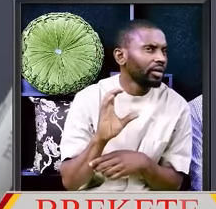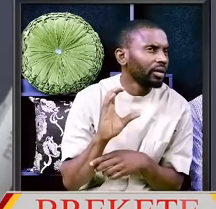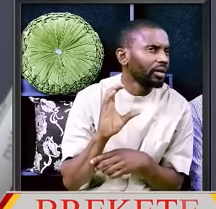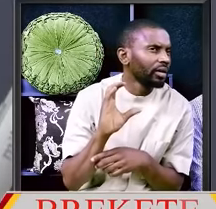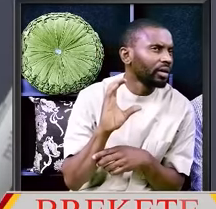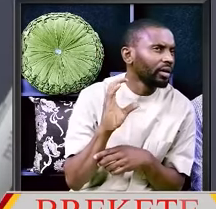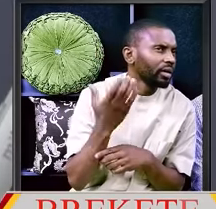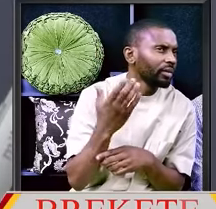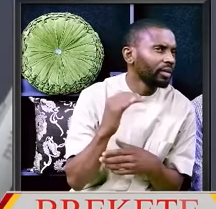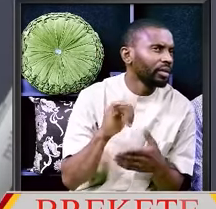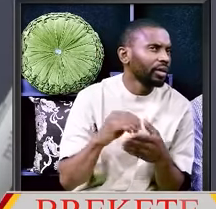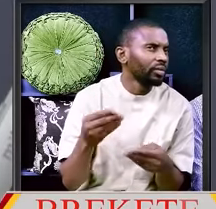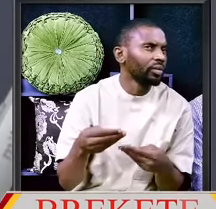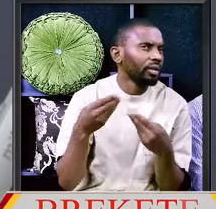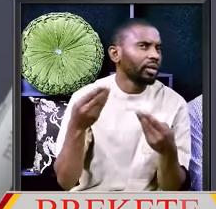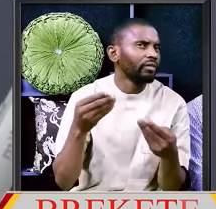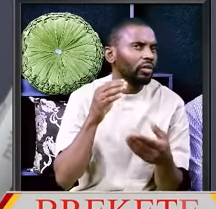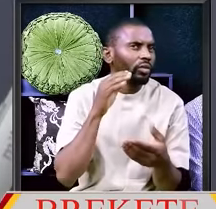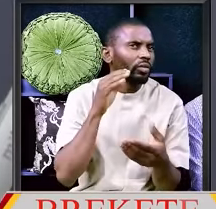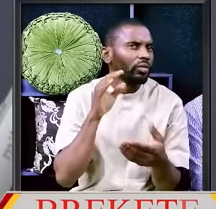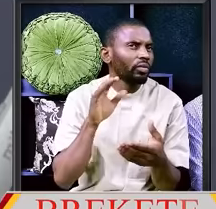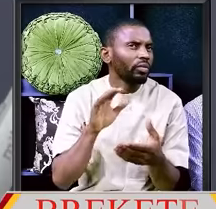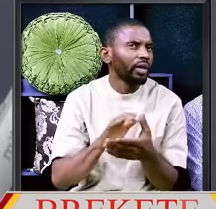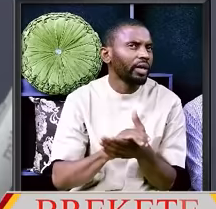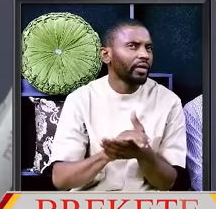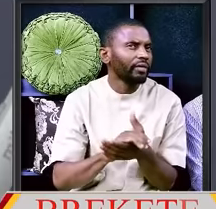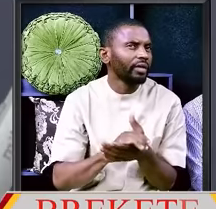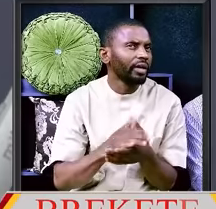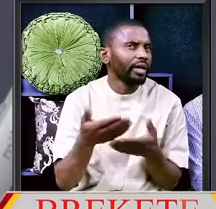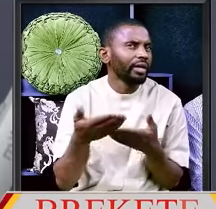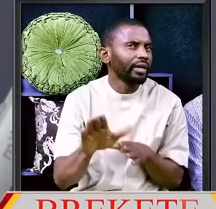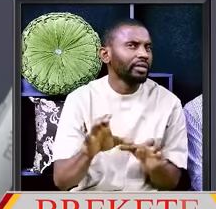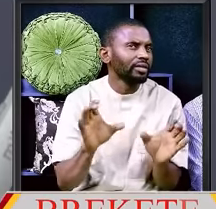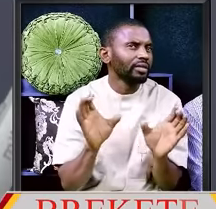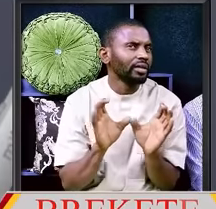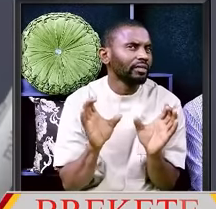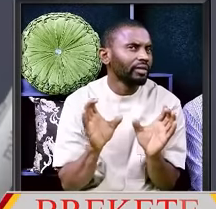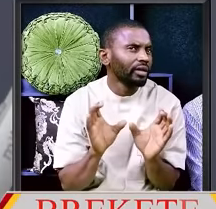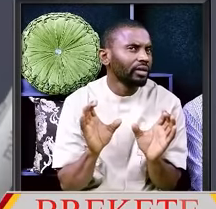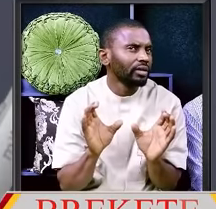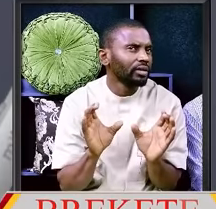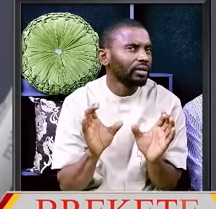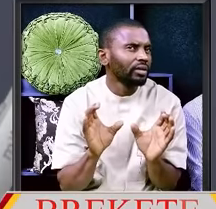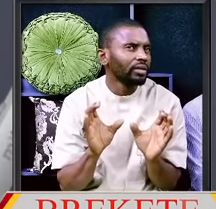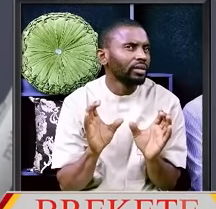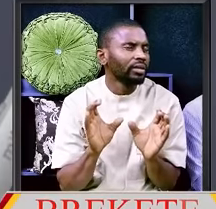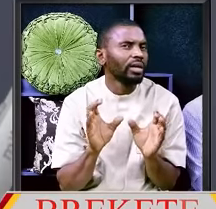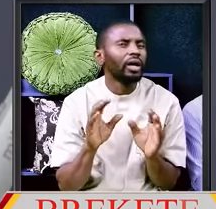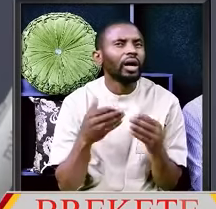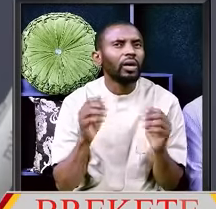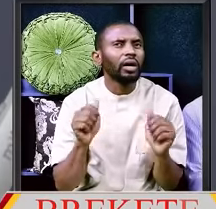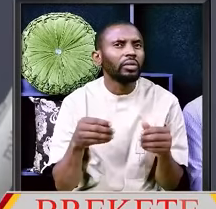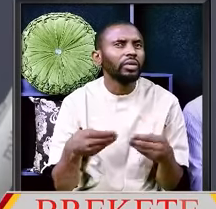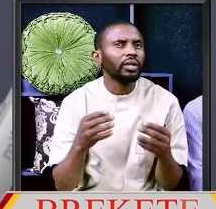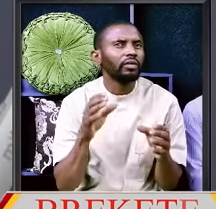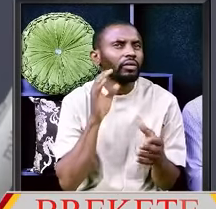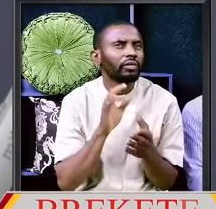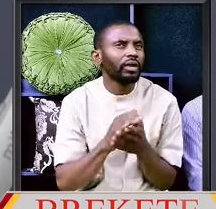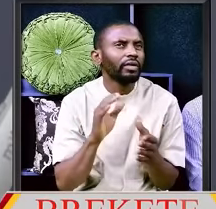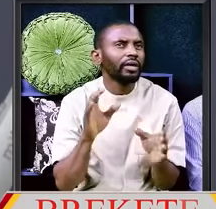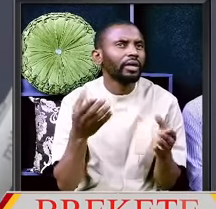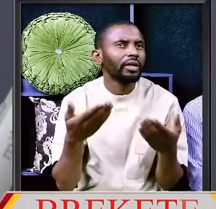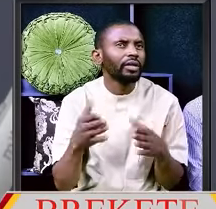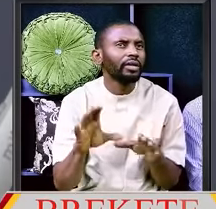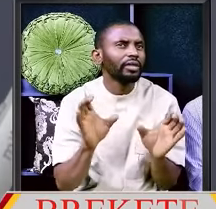a death certificate. How did they issue a death certificate in night, that very night that your son died? And